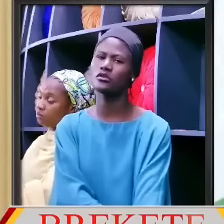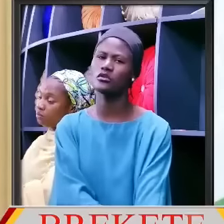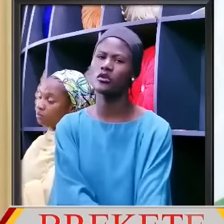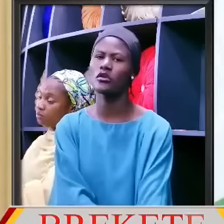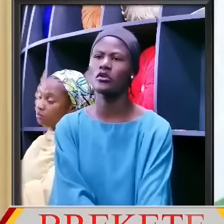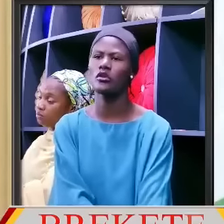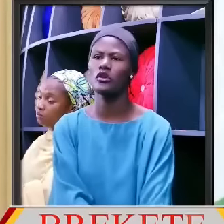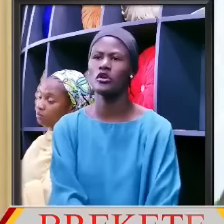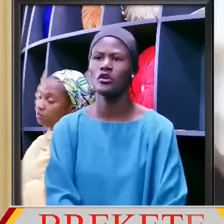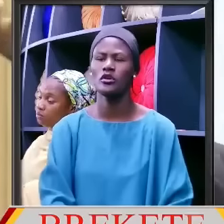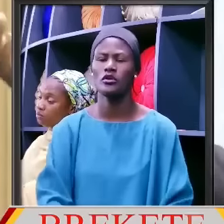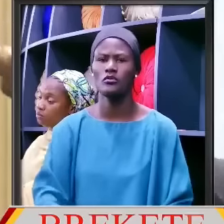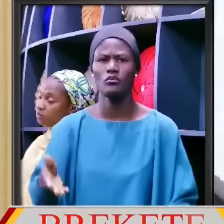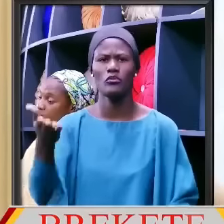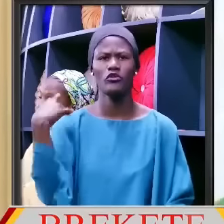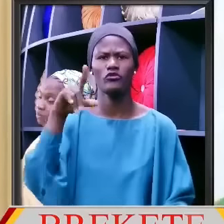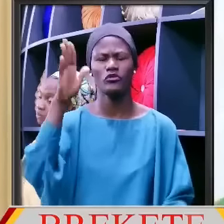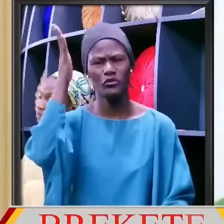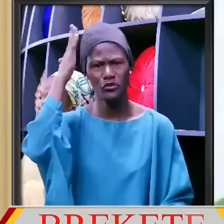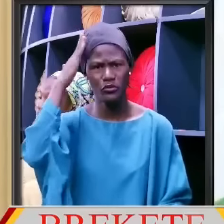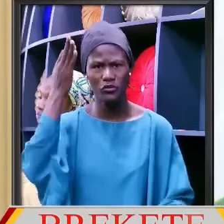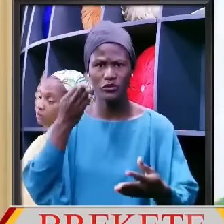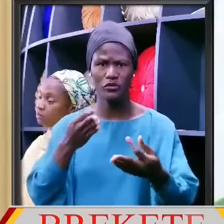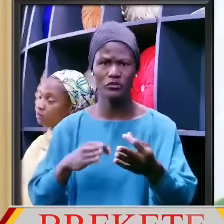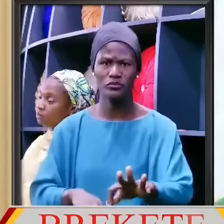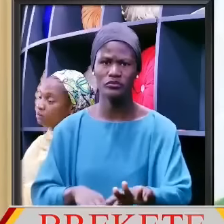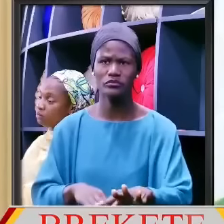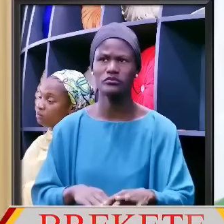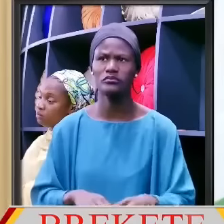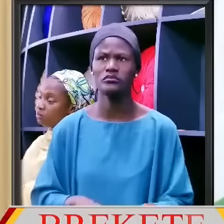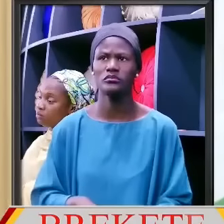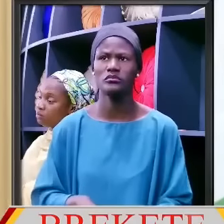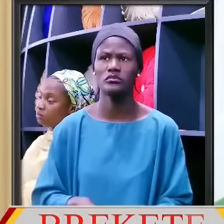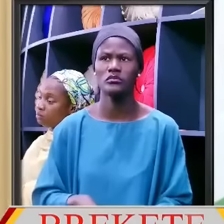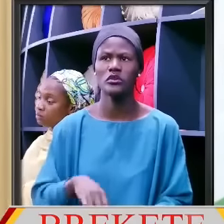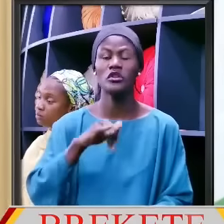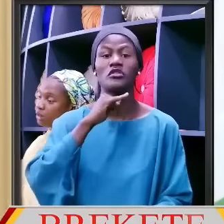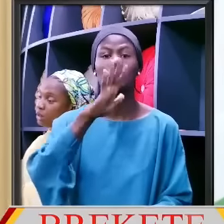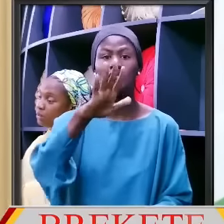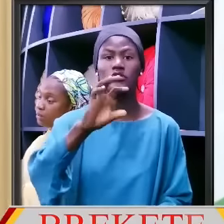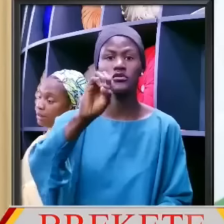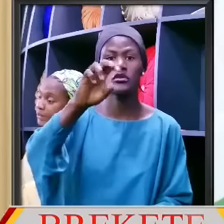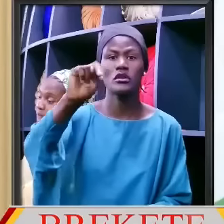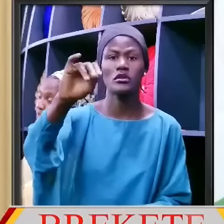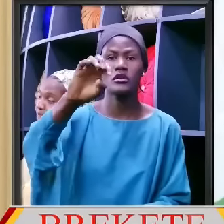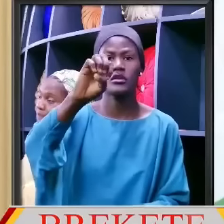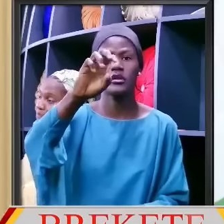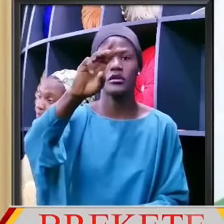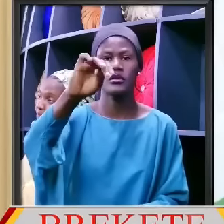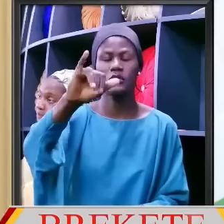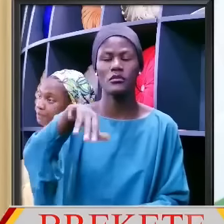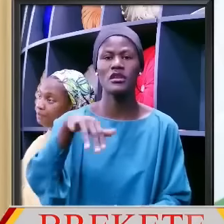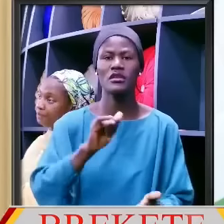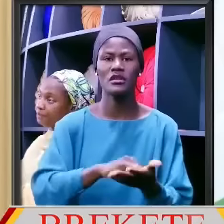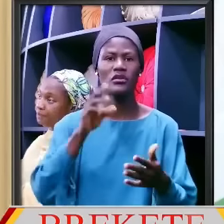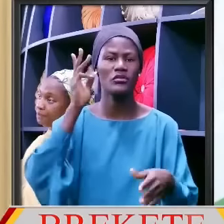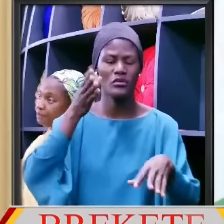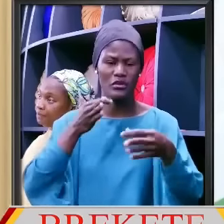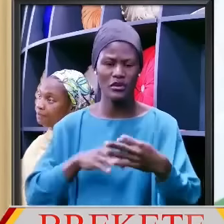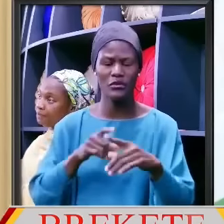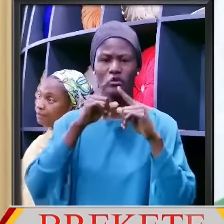stroke, paralysis, death. But now your enemy go die by the grace of God.